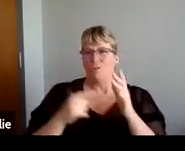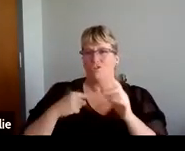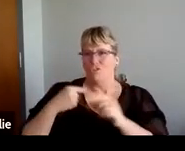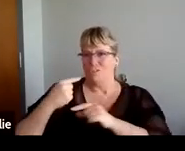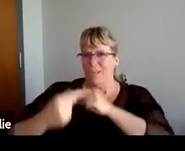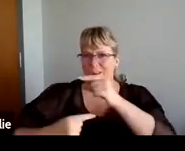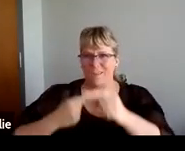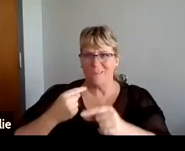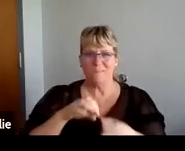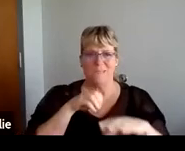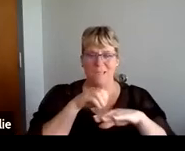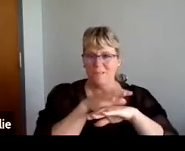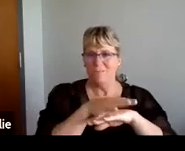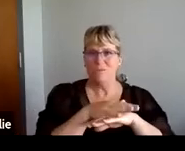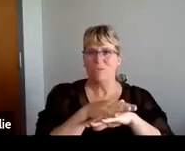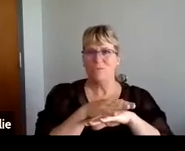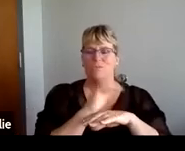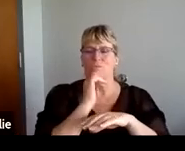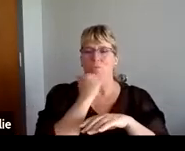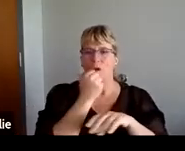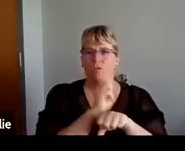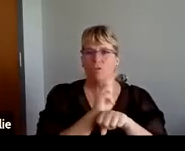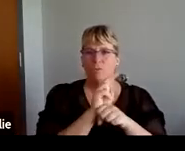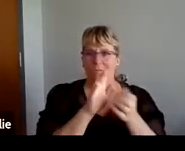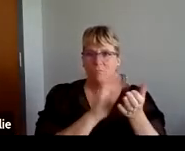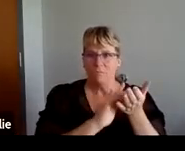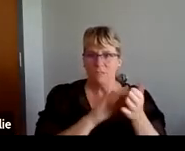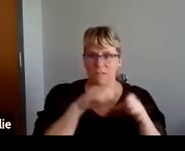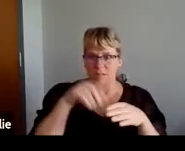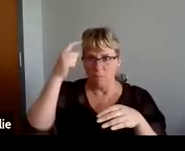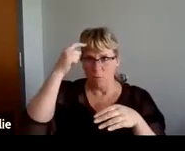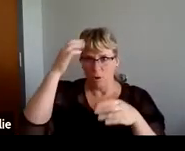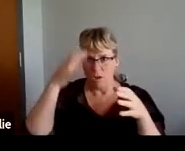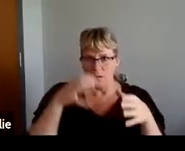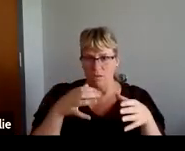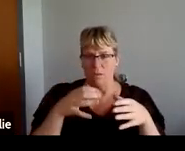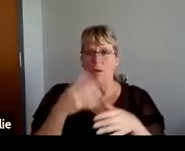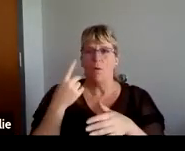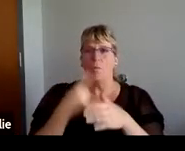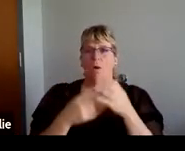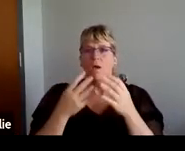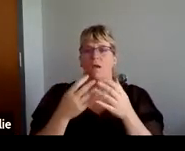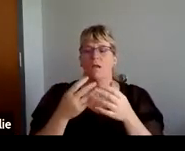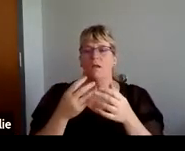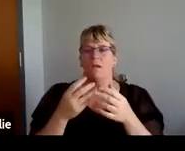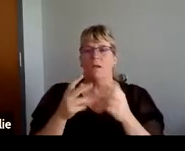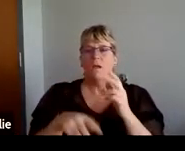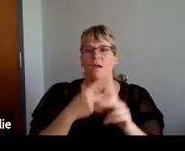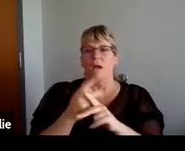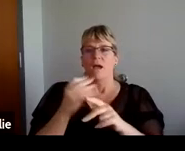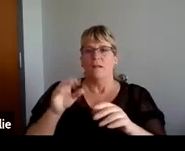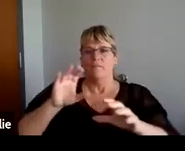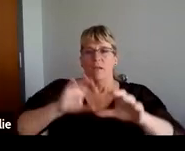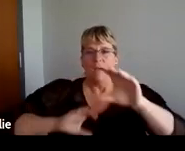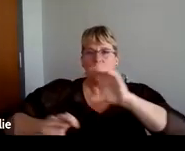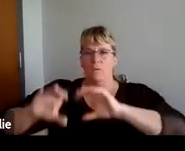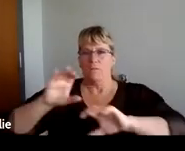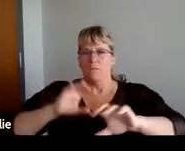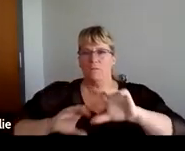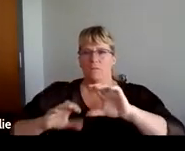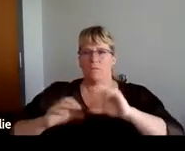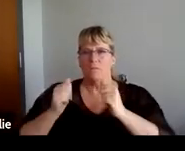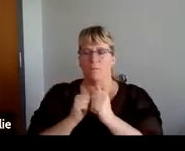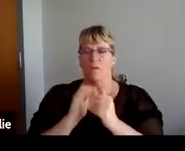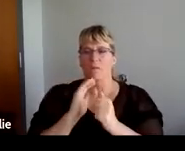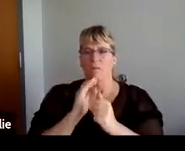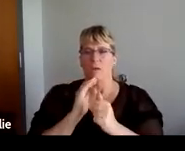factors influence substance use disorders in our brain, and what kind of major neurochemicals influence our pharmacologic treatment